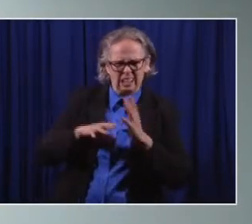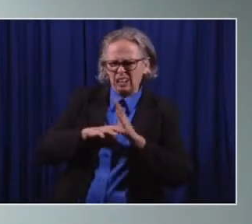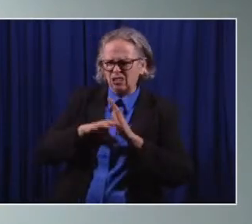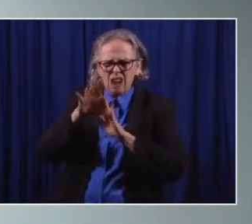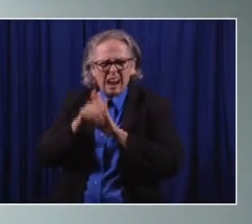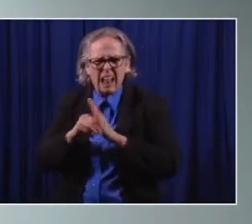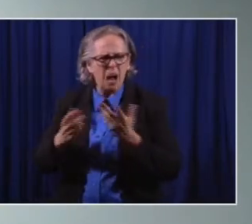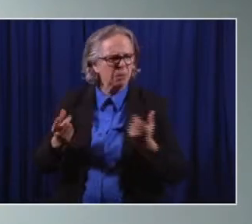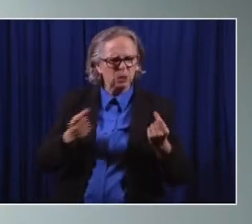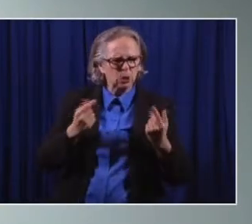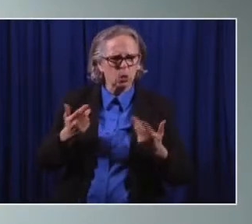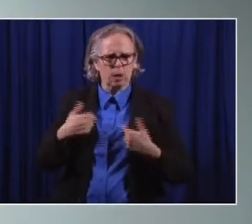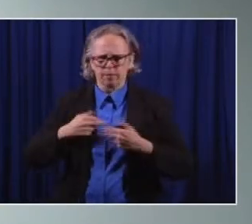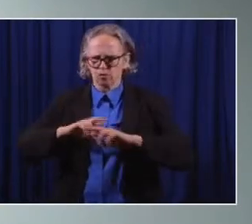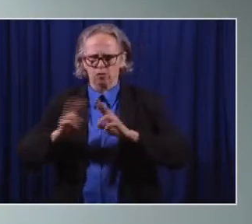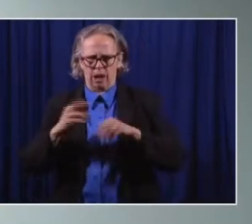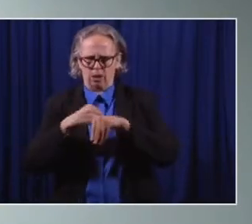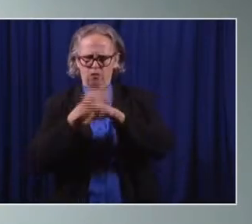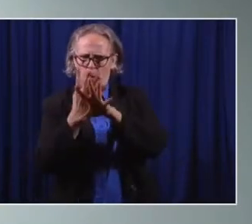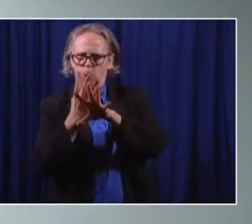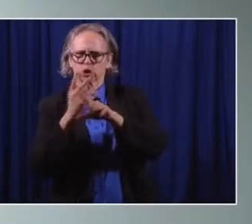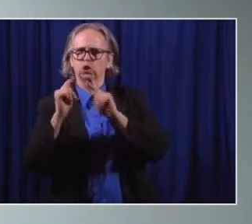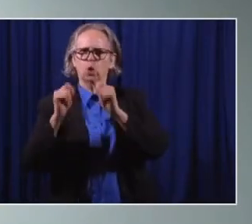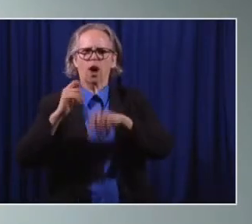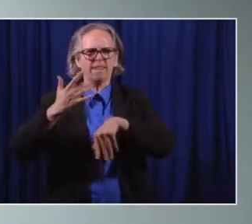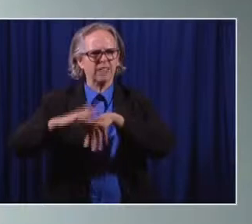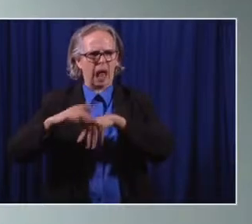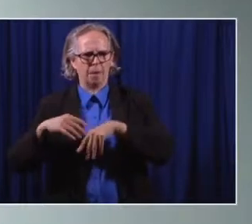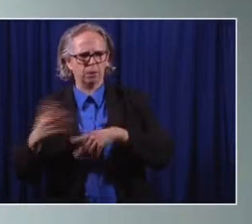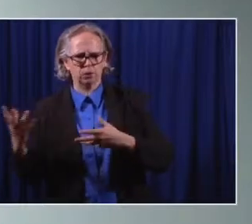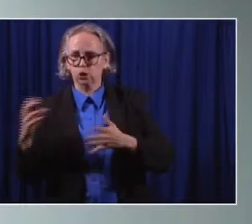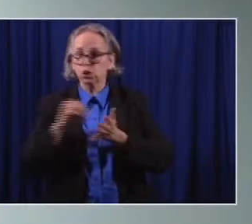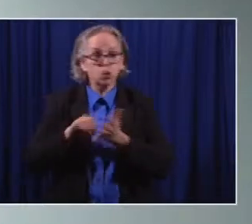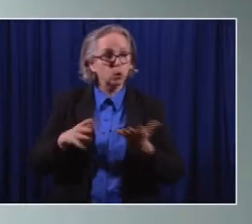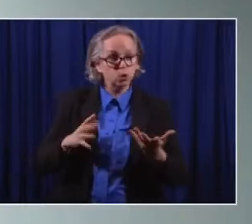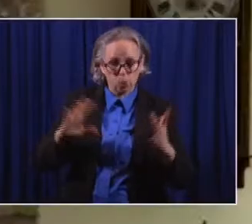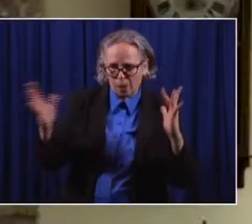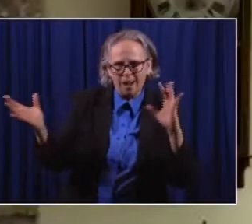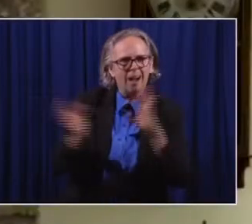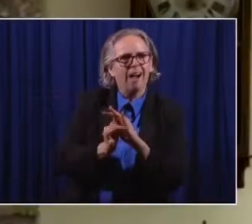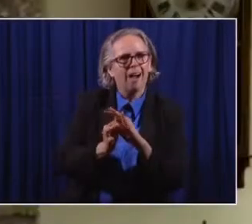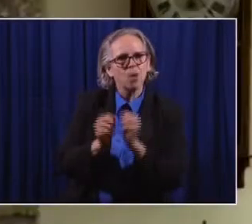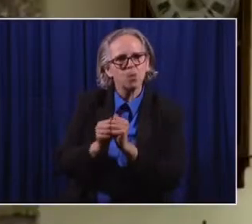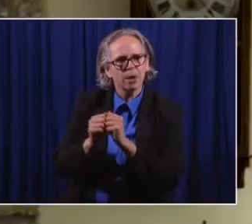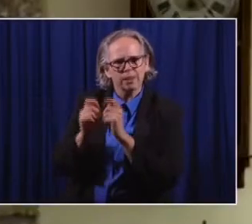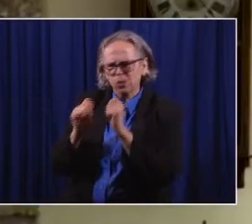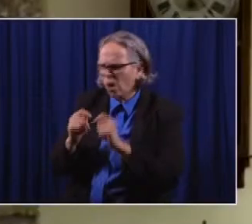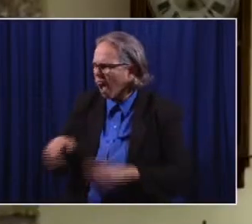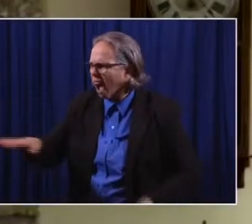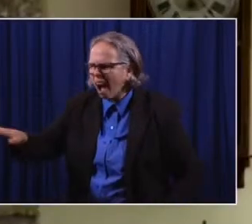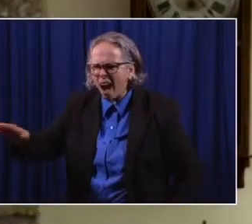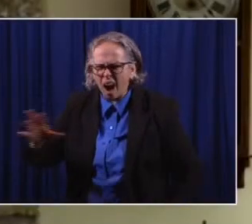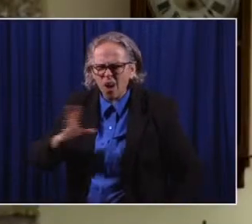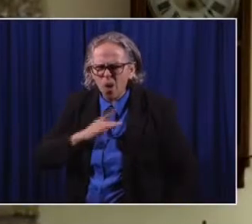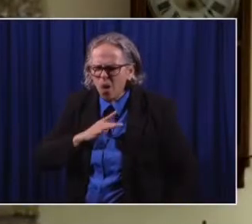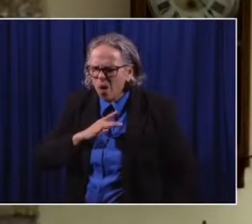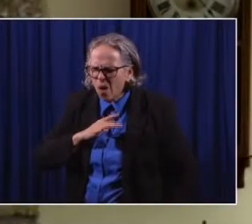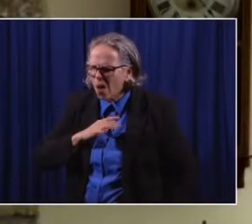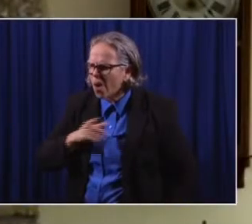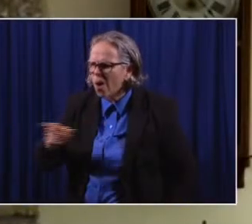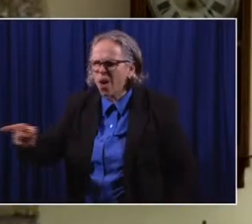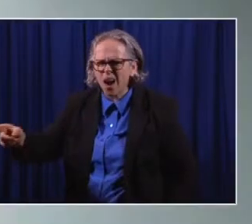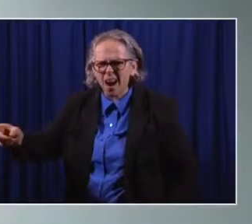that remote tutor available for those students who need that as well. Oh, that's interesting. Yeah, that's